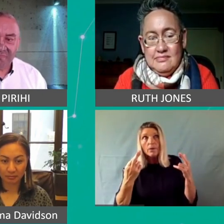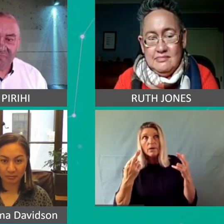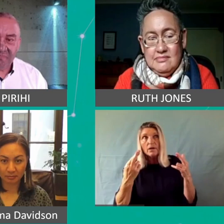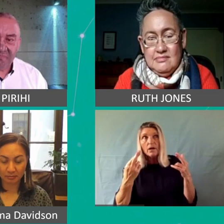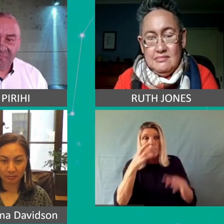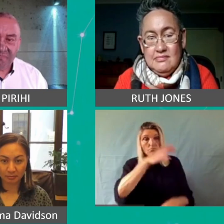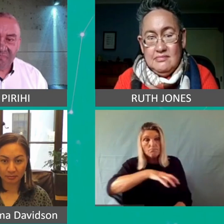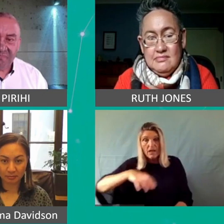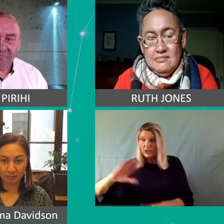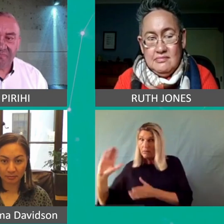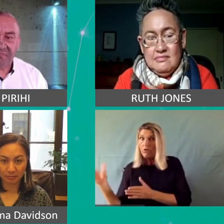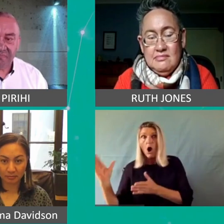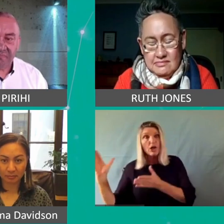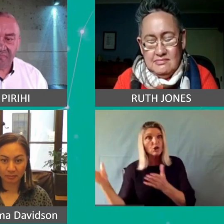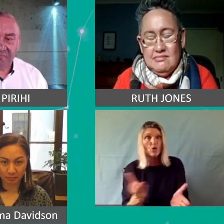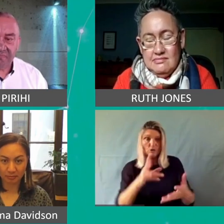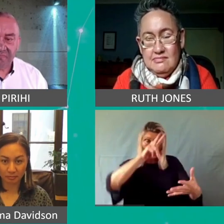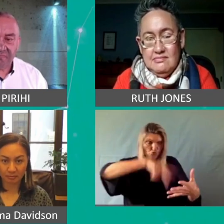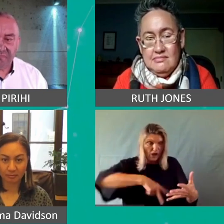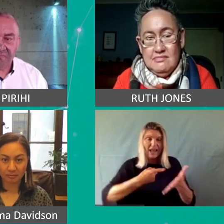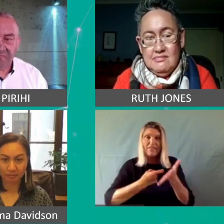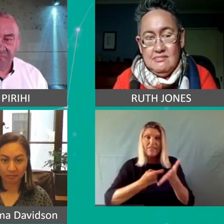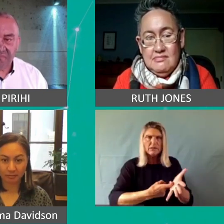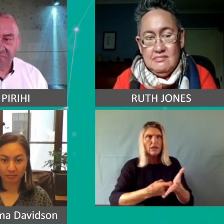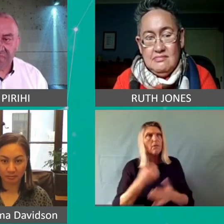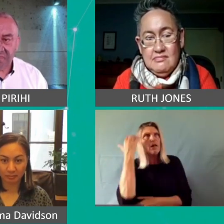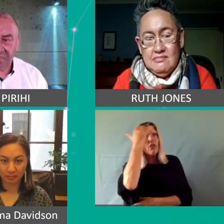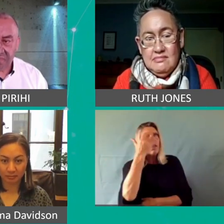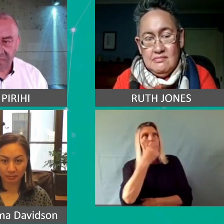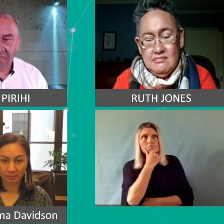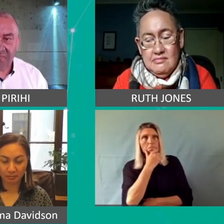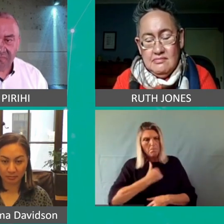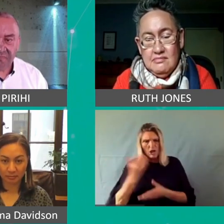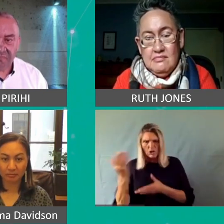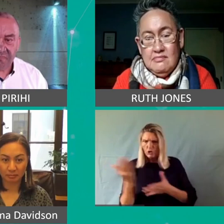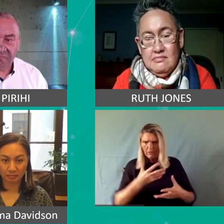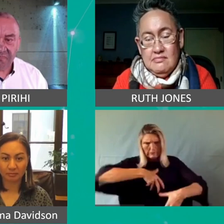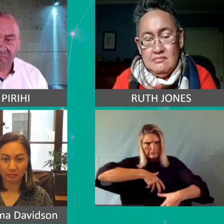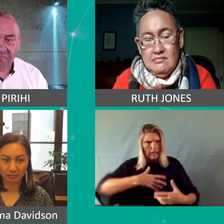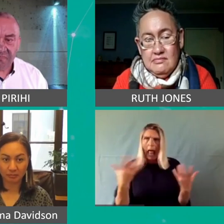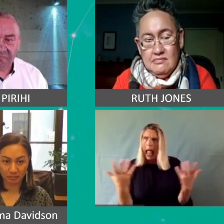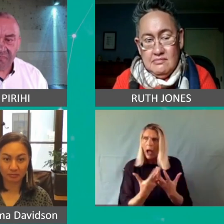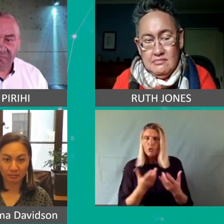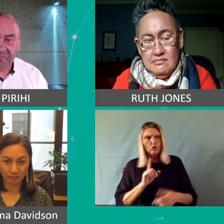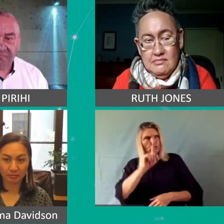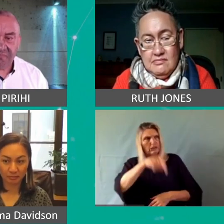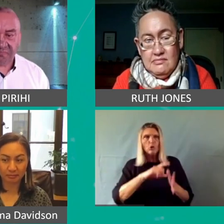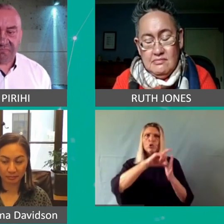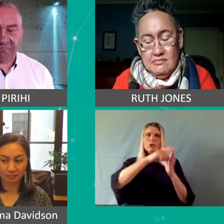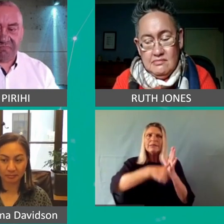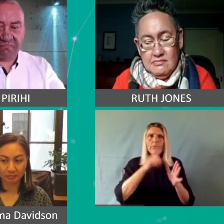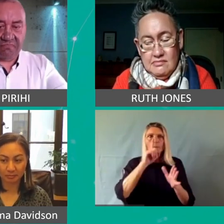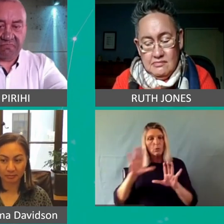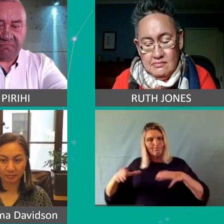the recommendations and think about how your services can be more responsive to disabled people in Tangata Whaikaha